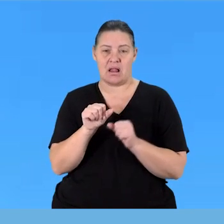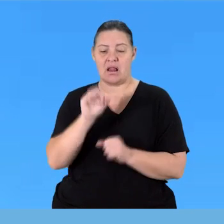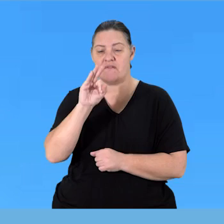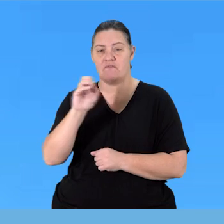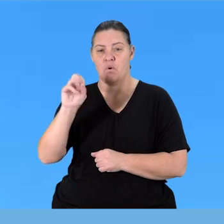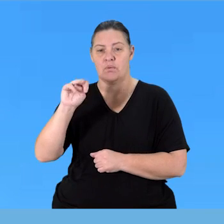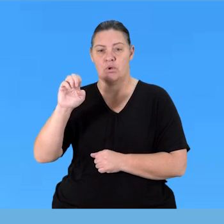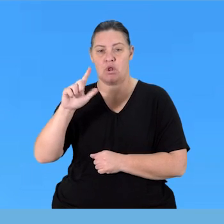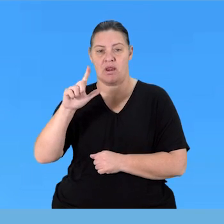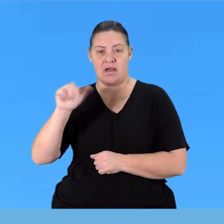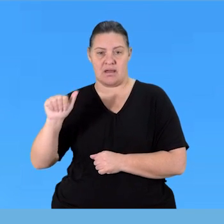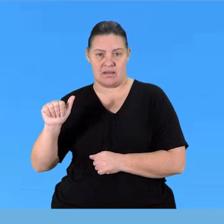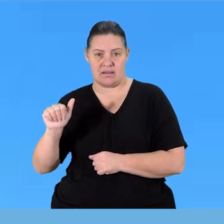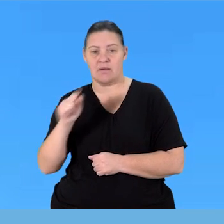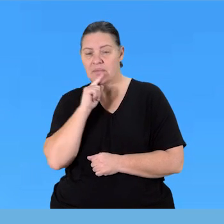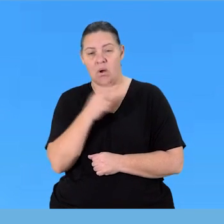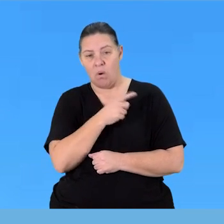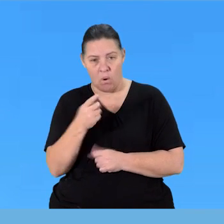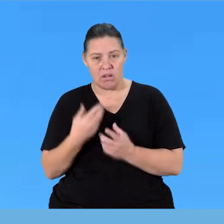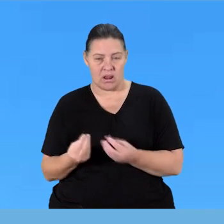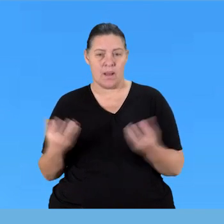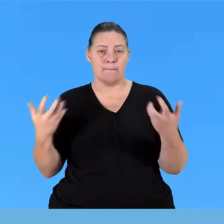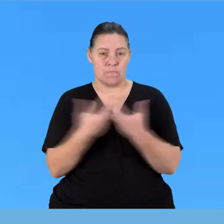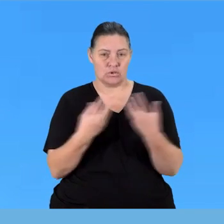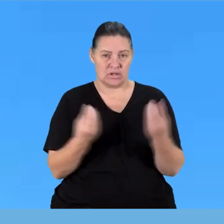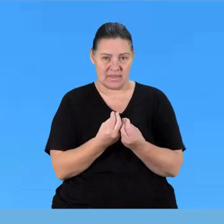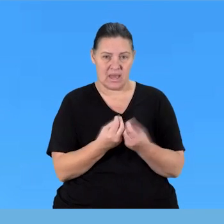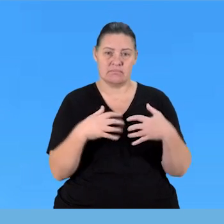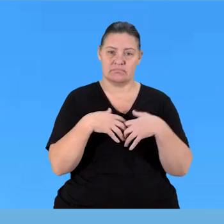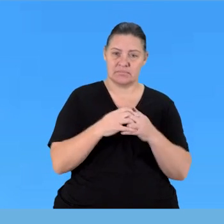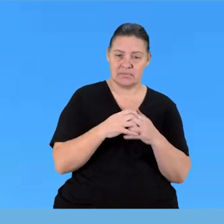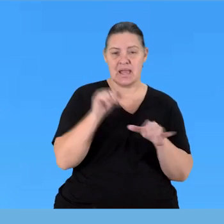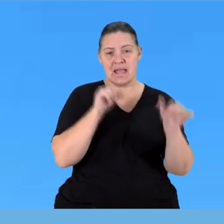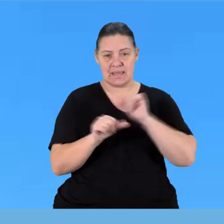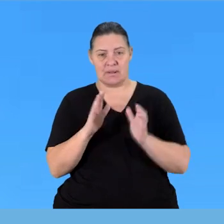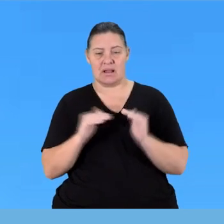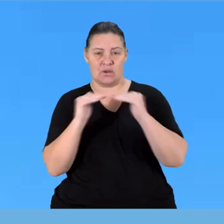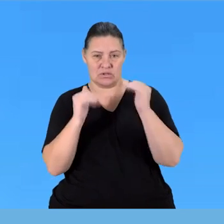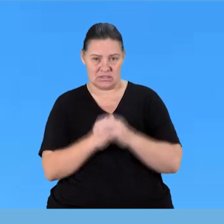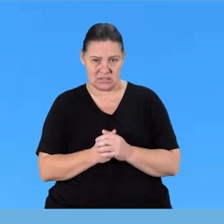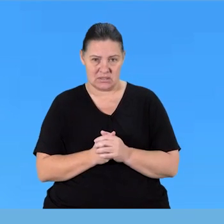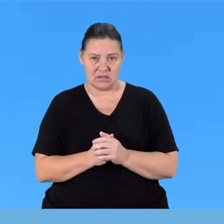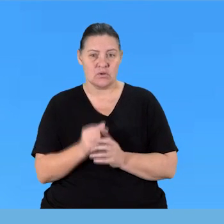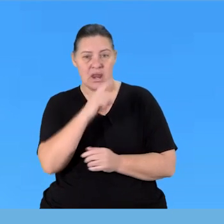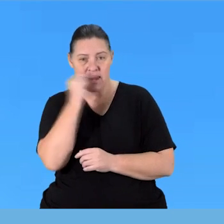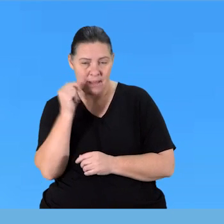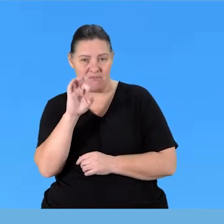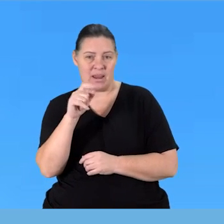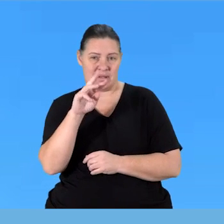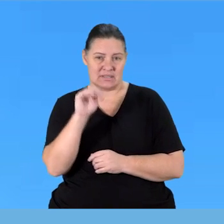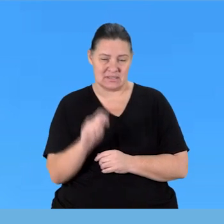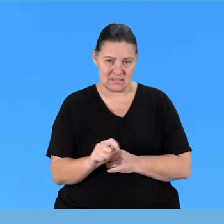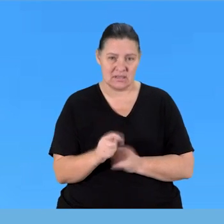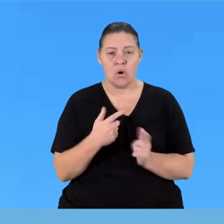formulas. And then we are going to take all of these things and bond them together and form a chemical equation. So we're going to take the name